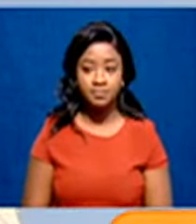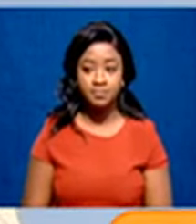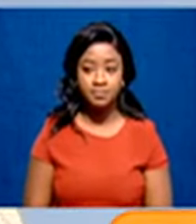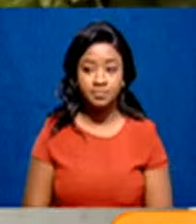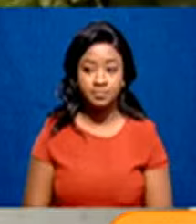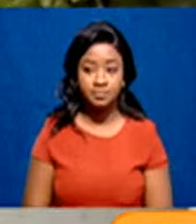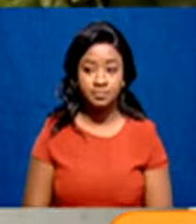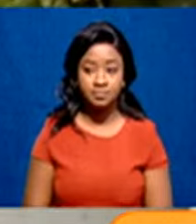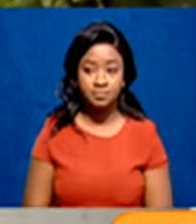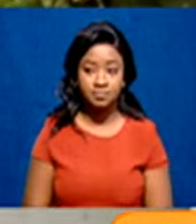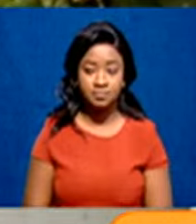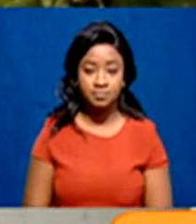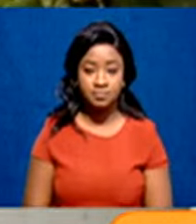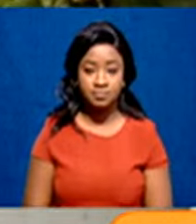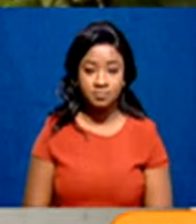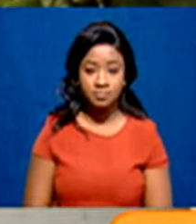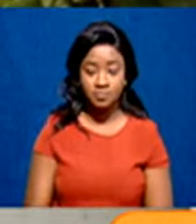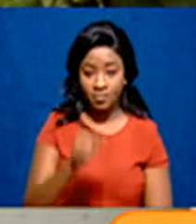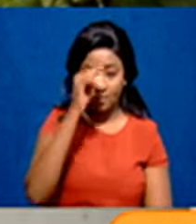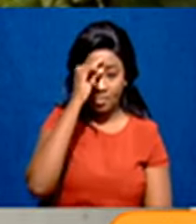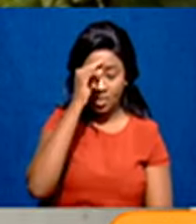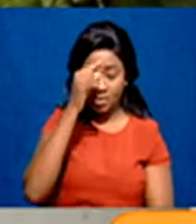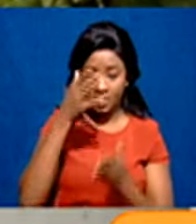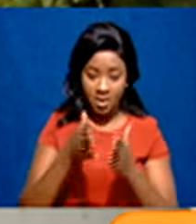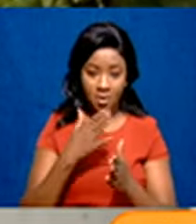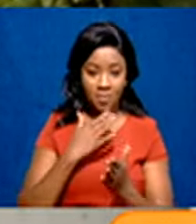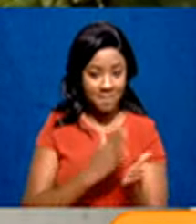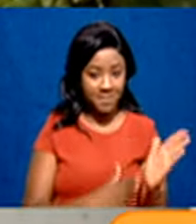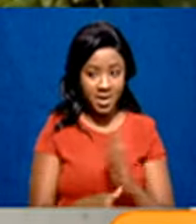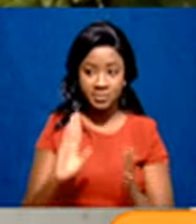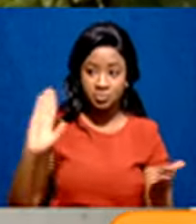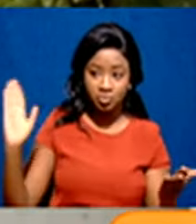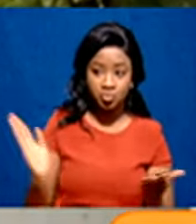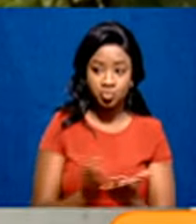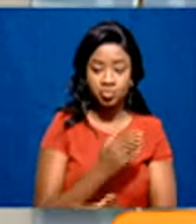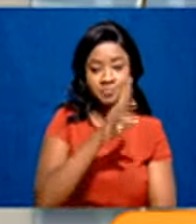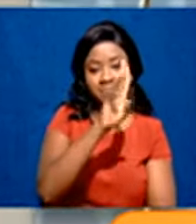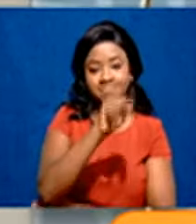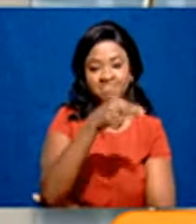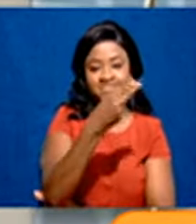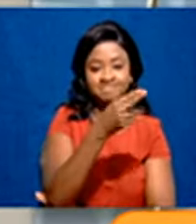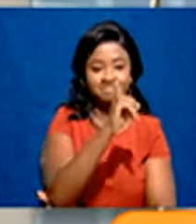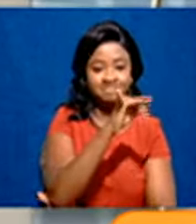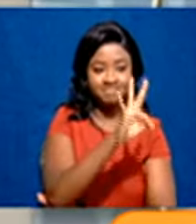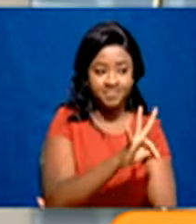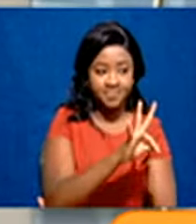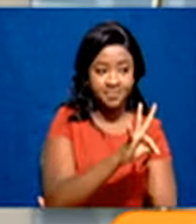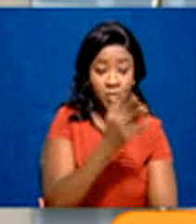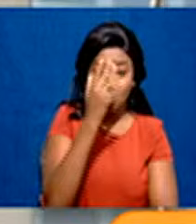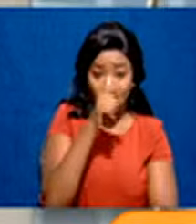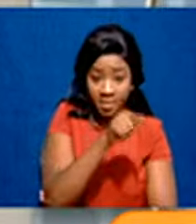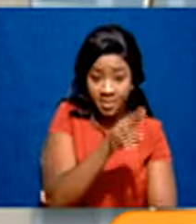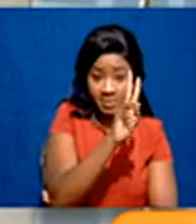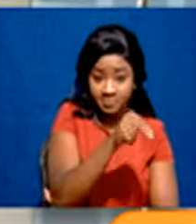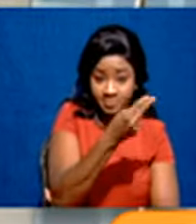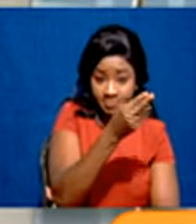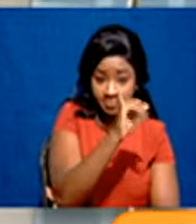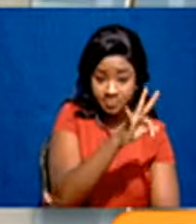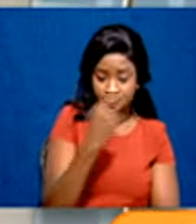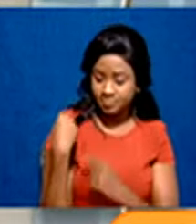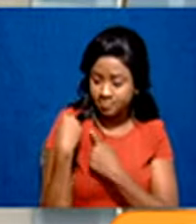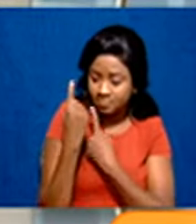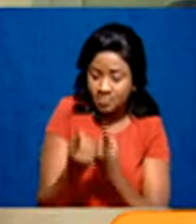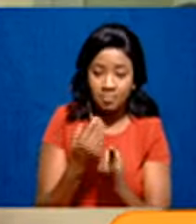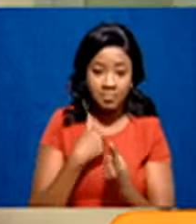The government is phasing out the 58-year-old National Health Insurance Fund, NHIF, which has been dogged by corruption and